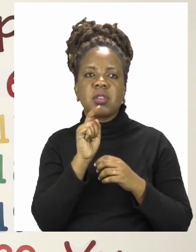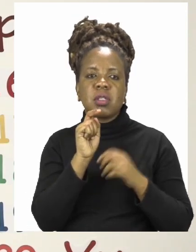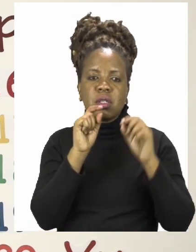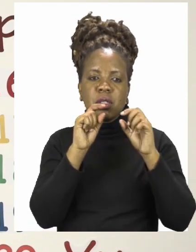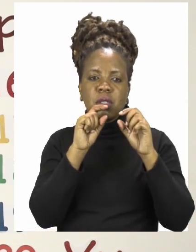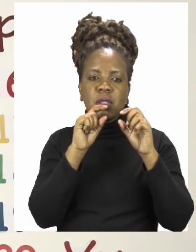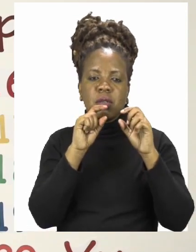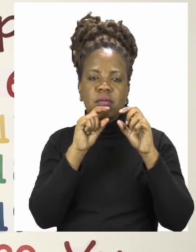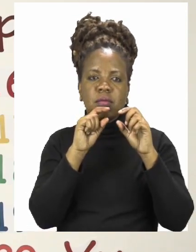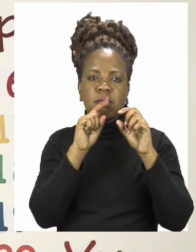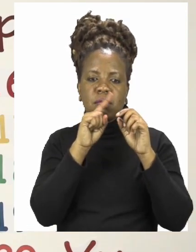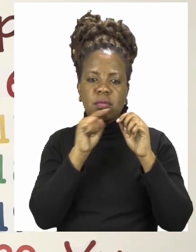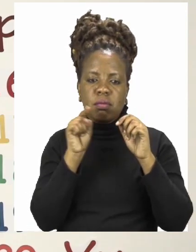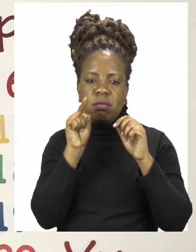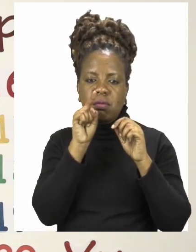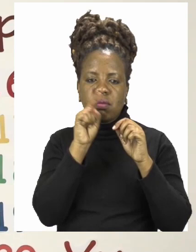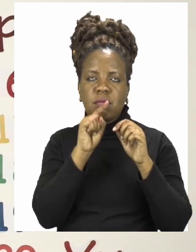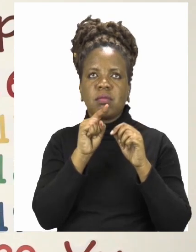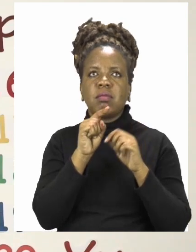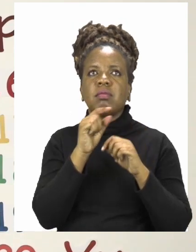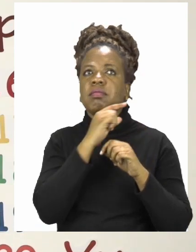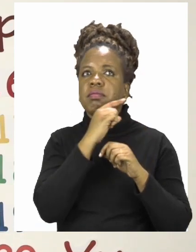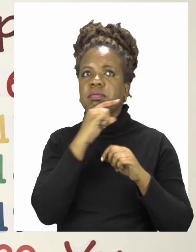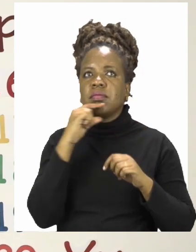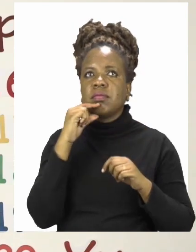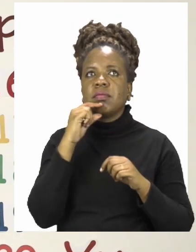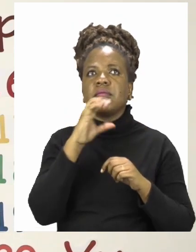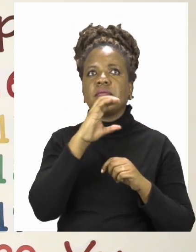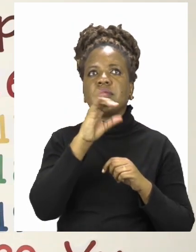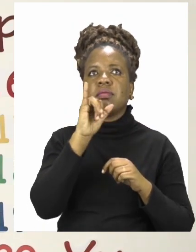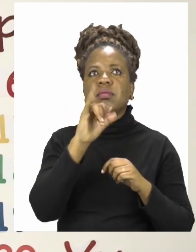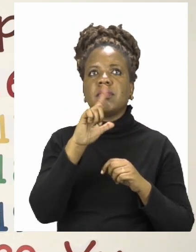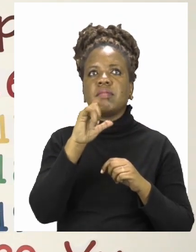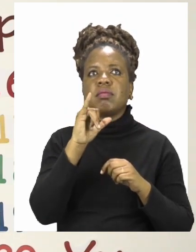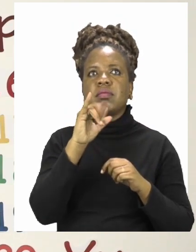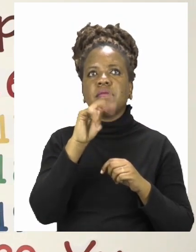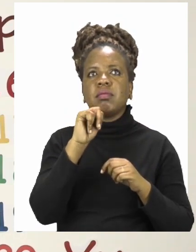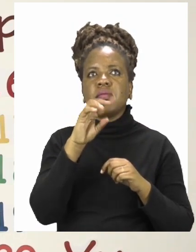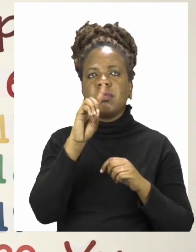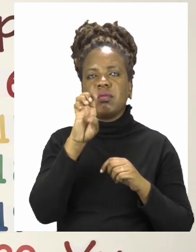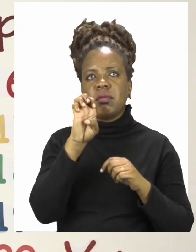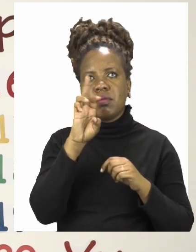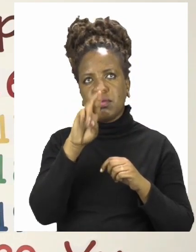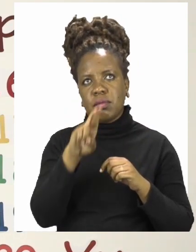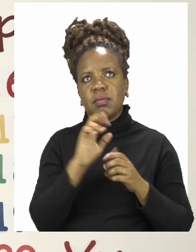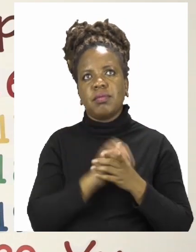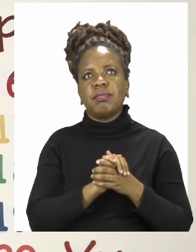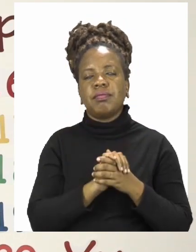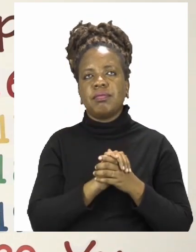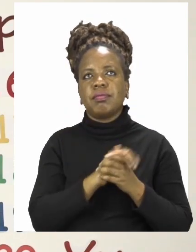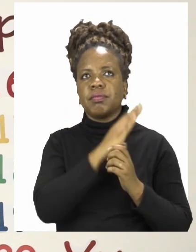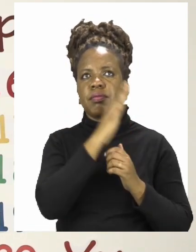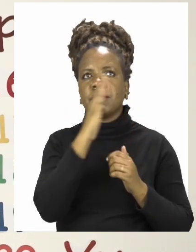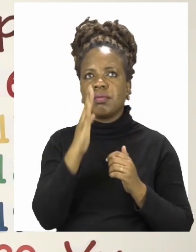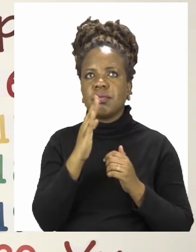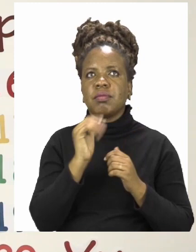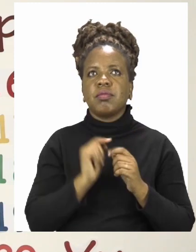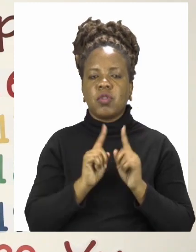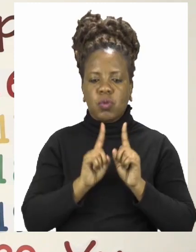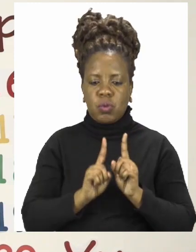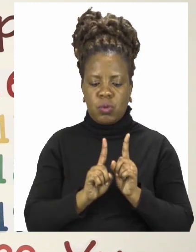please look for the cylinder below. The next one that we have is a